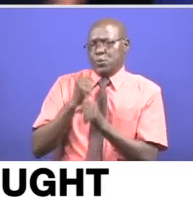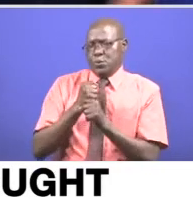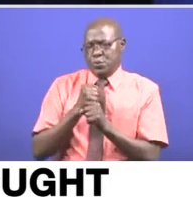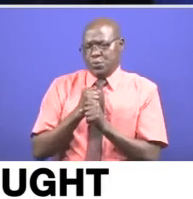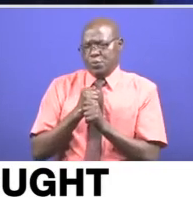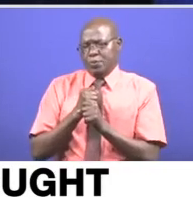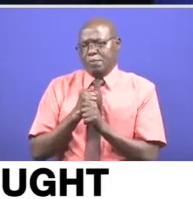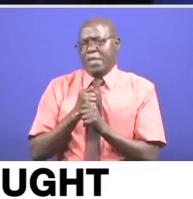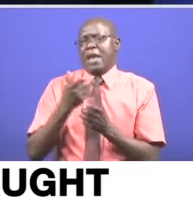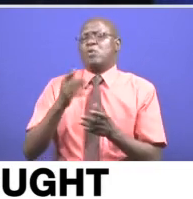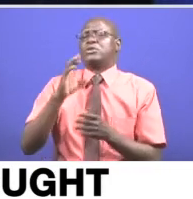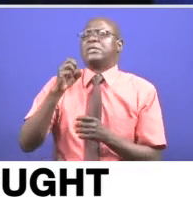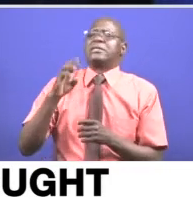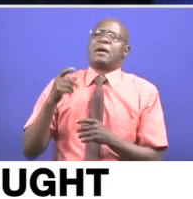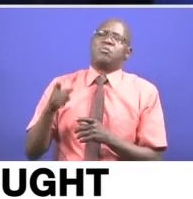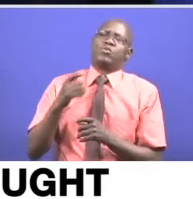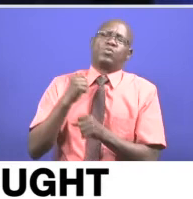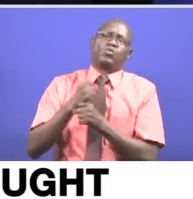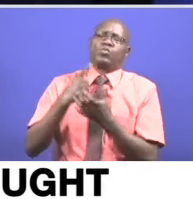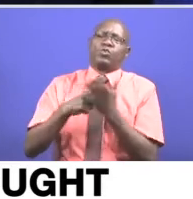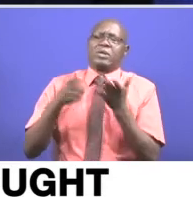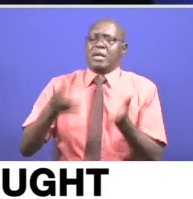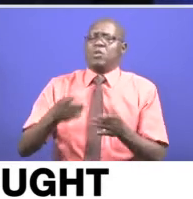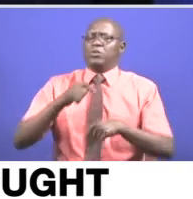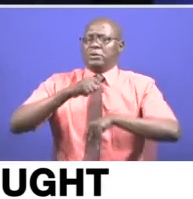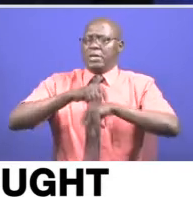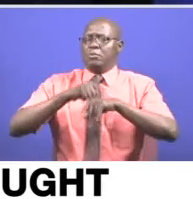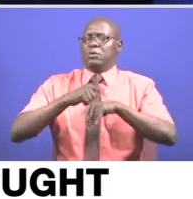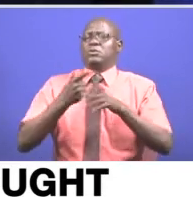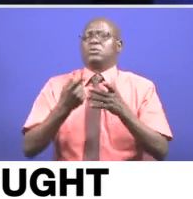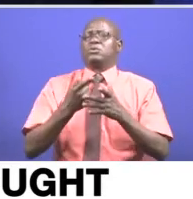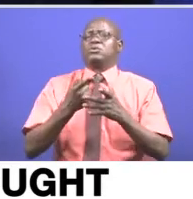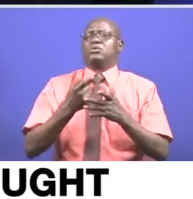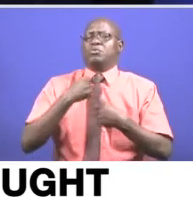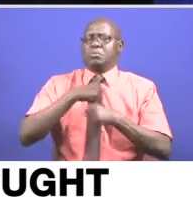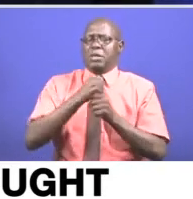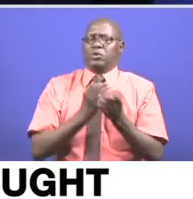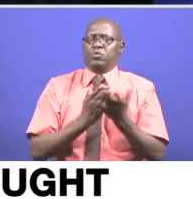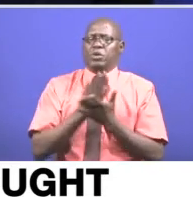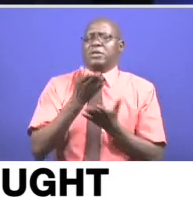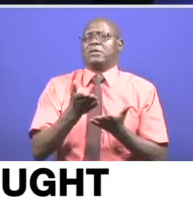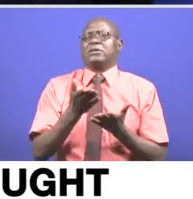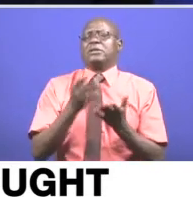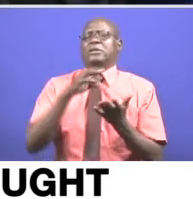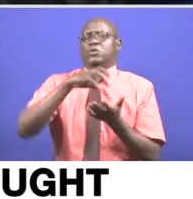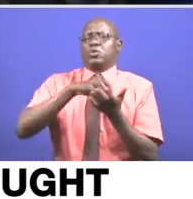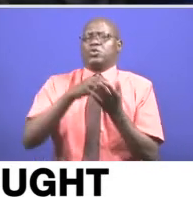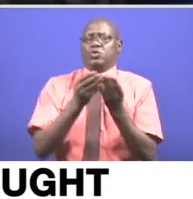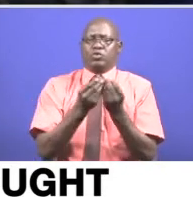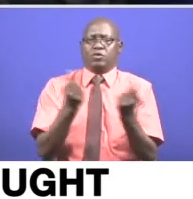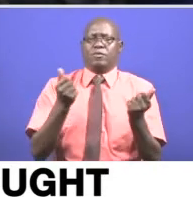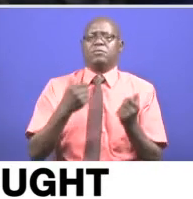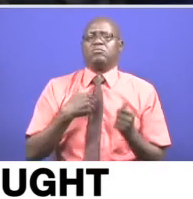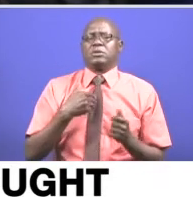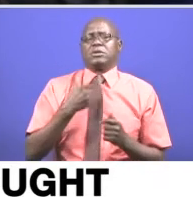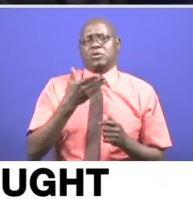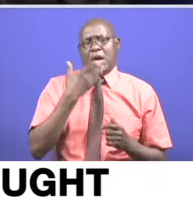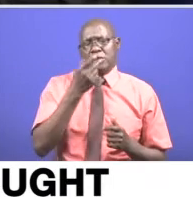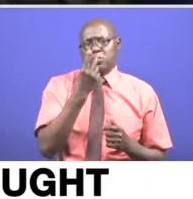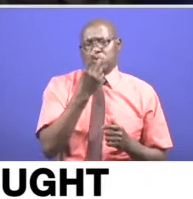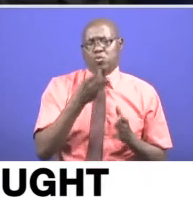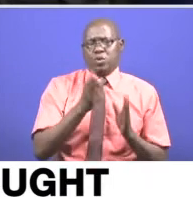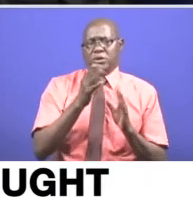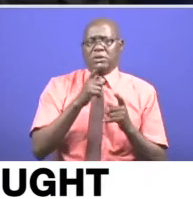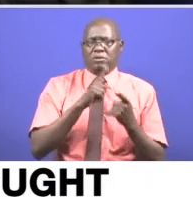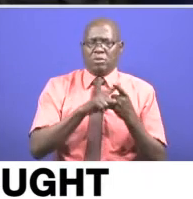What is Citam doing in this season to ensure that this situation is mitigated? I'll respond two ways. One,